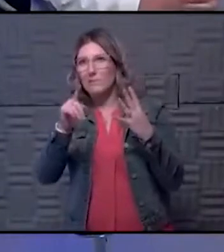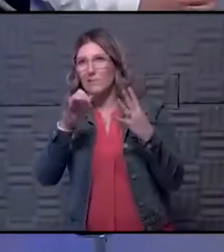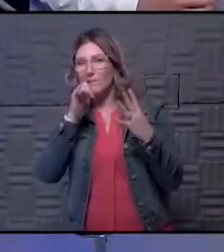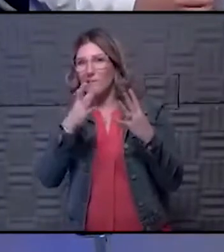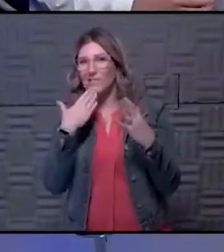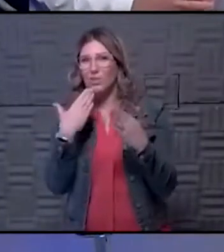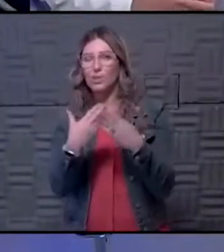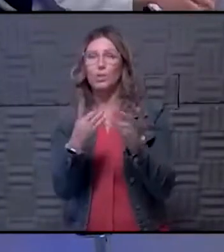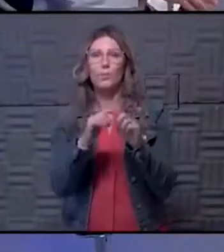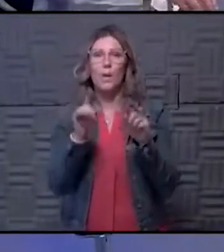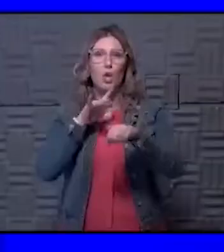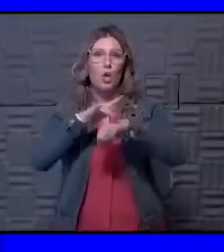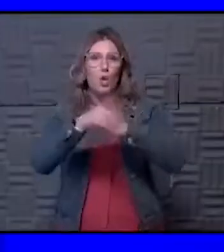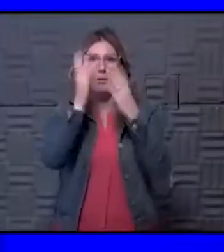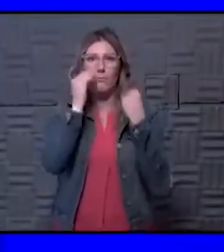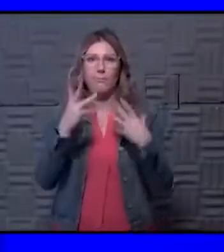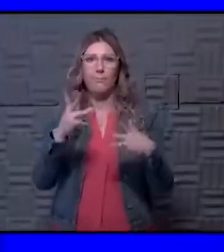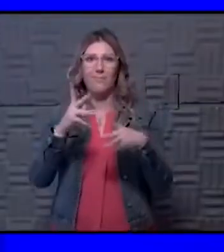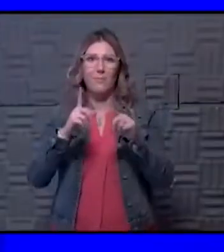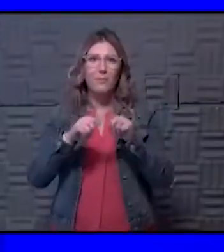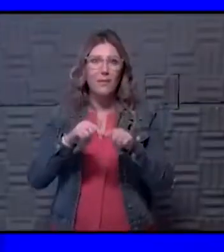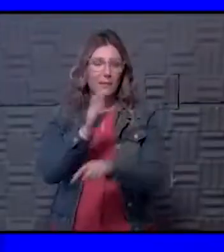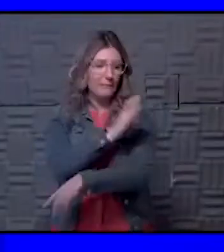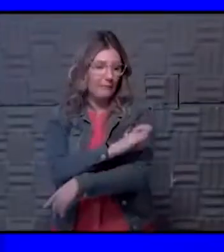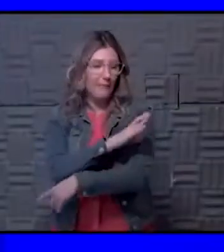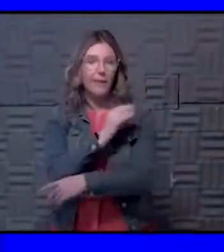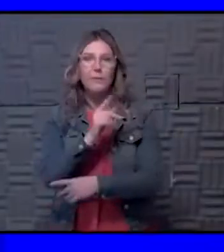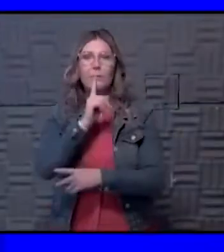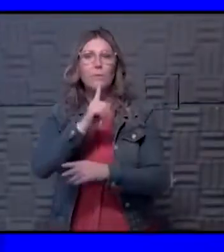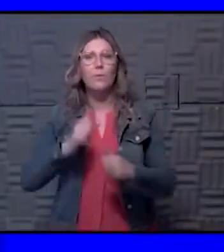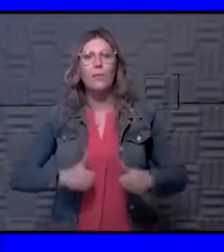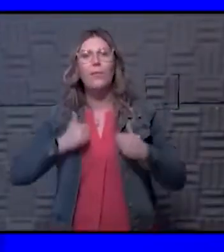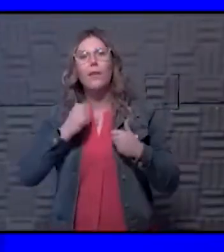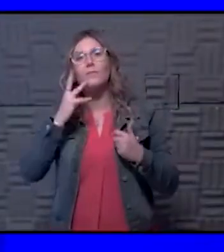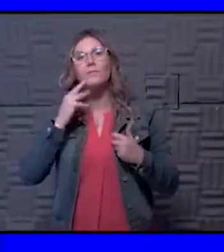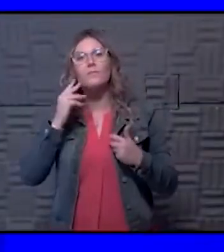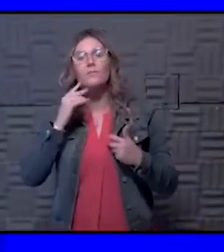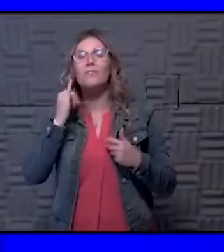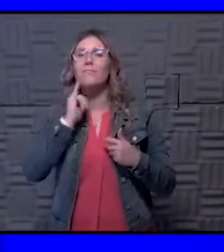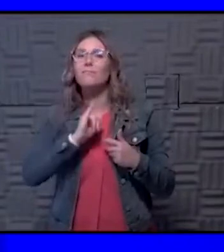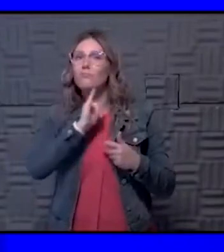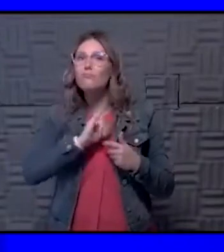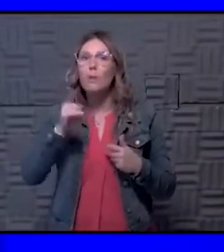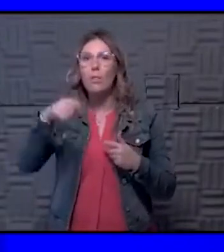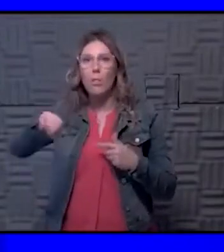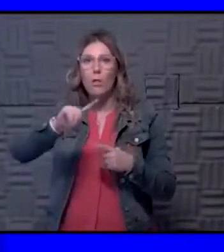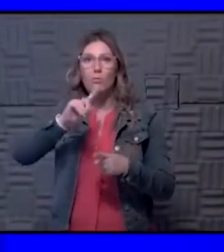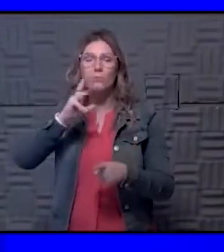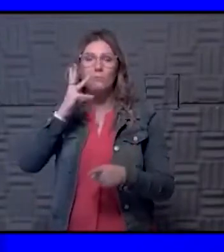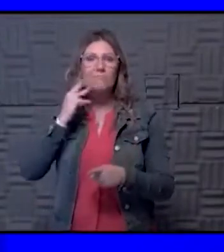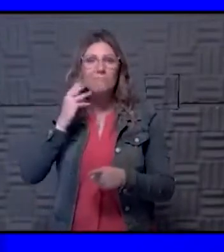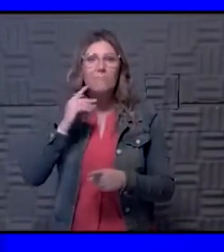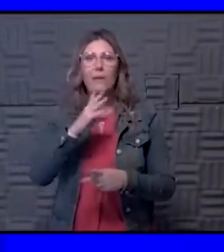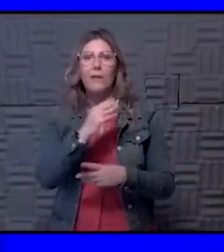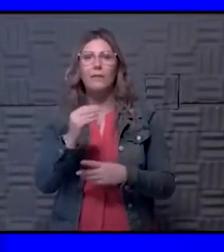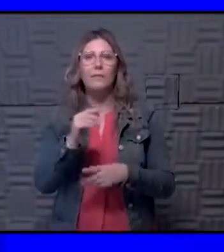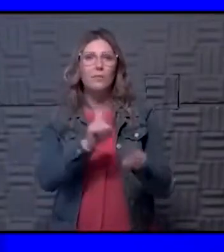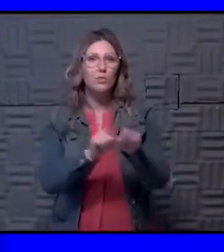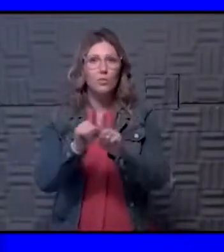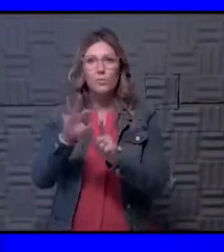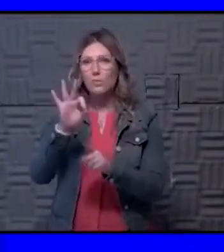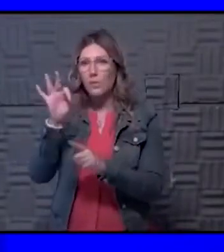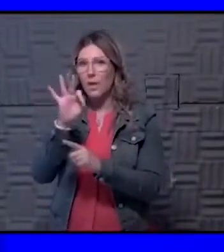early data based on clinical data, real-life experience, particularly the Israeli experience, also some of the